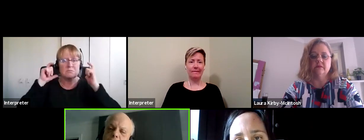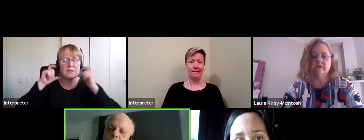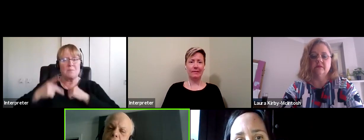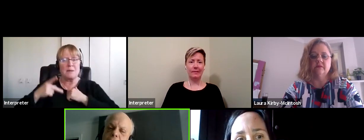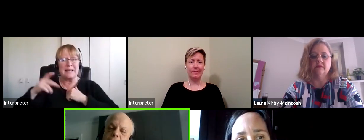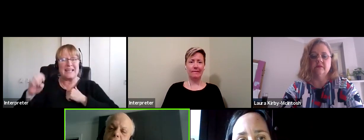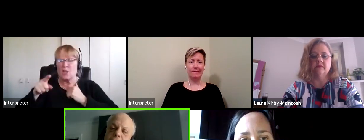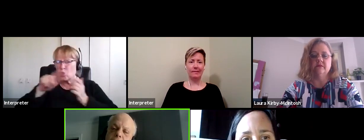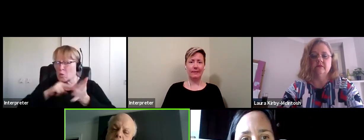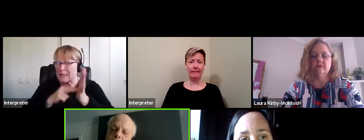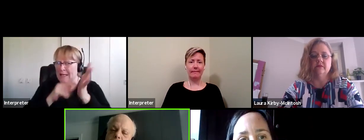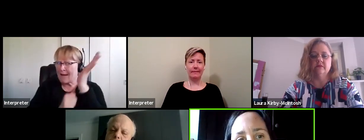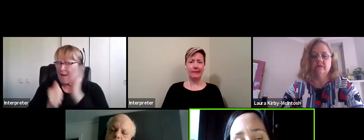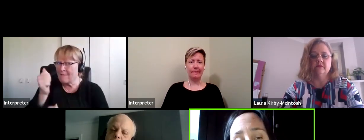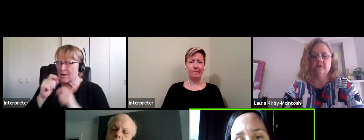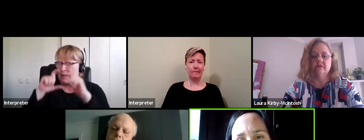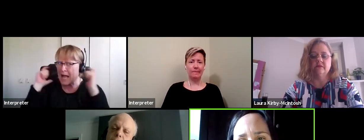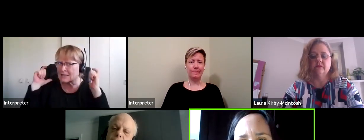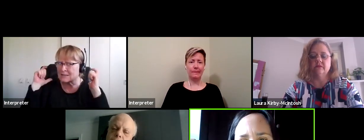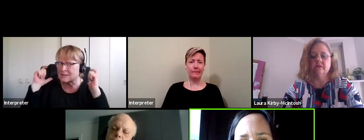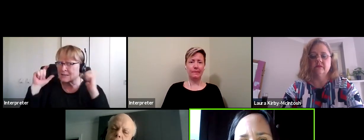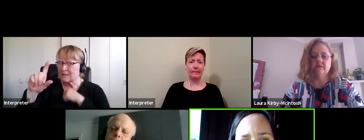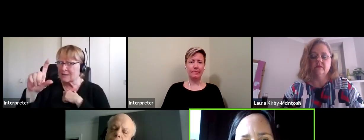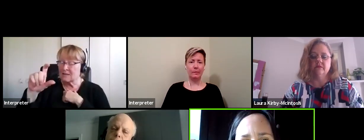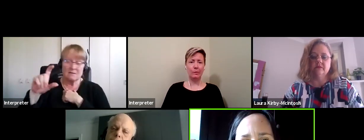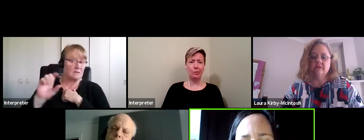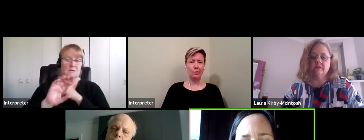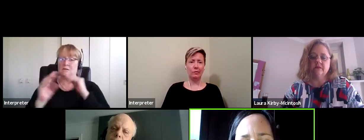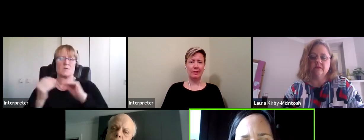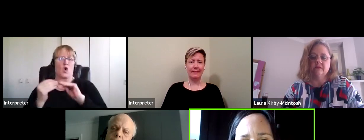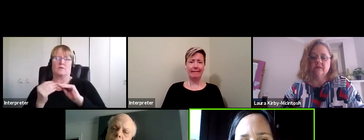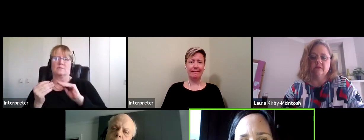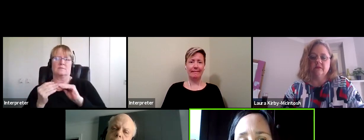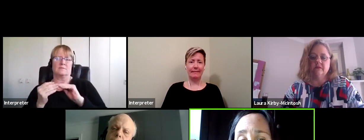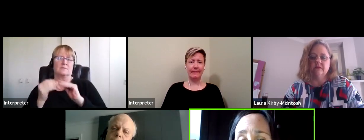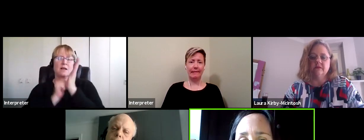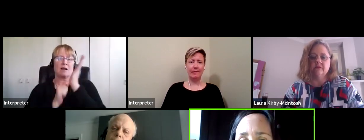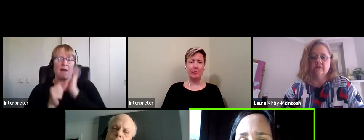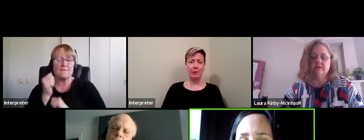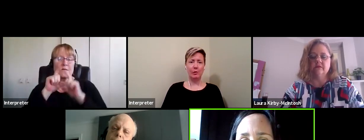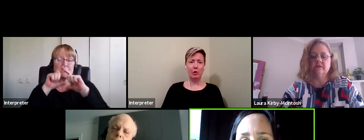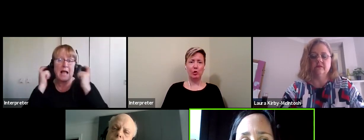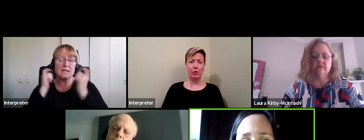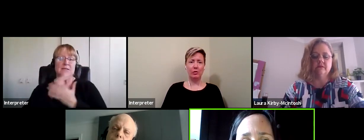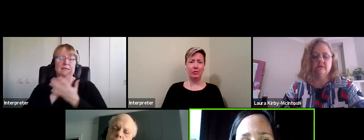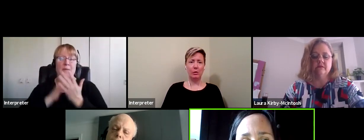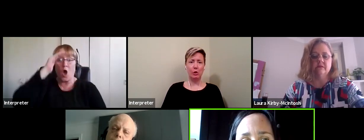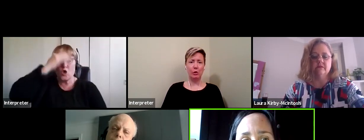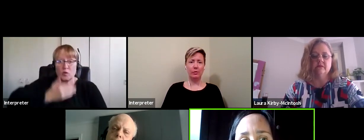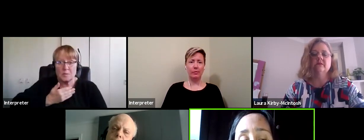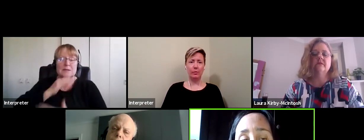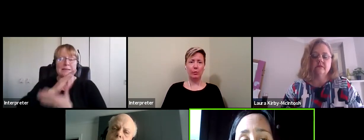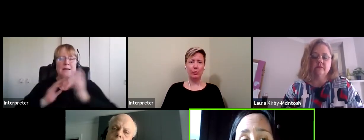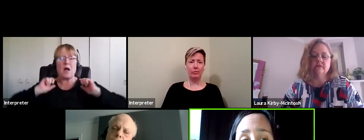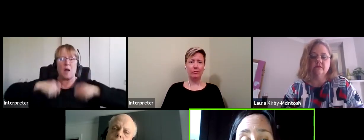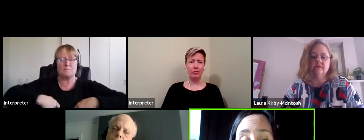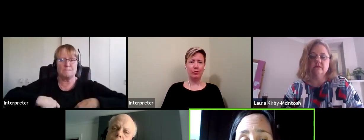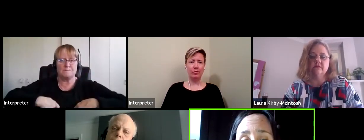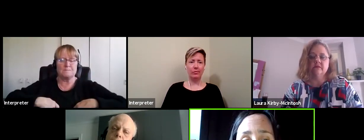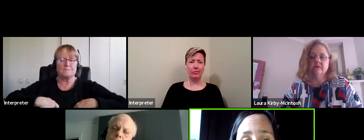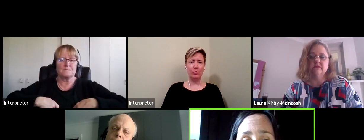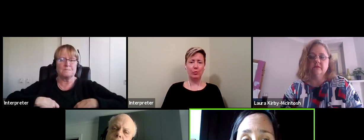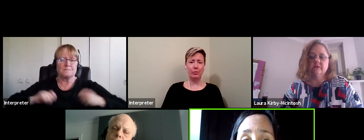talking about gloves and masks, right? Well, it extends even further than that. So it's gloves, masks, and in some cases, face shields and gowns. But to date,